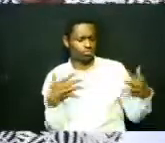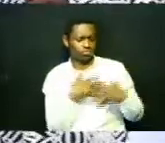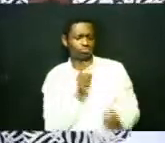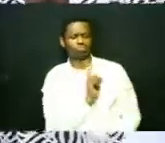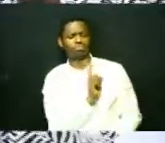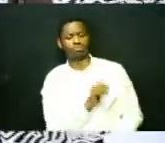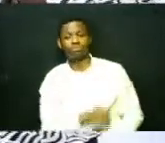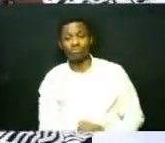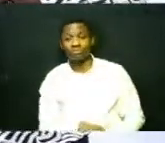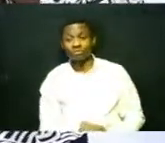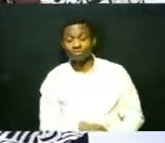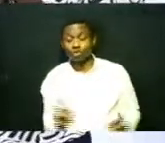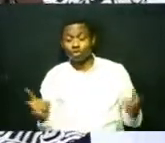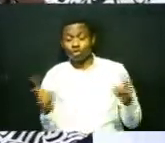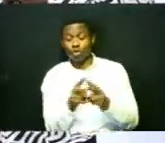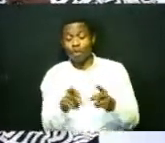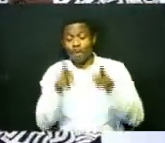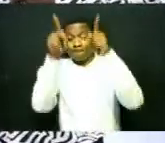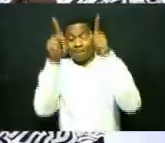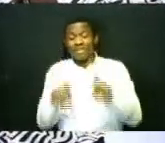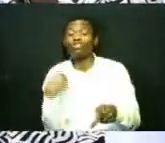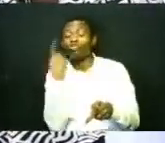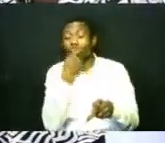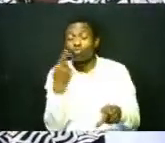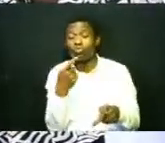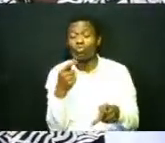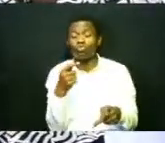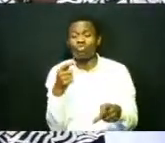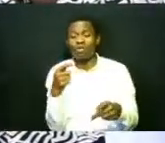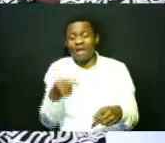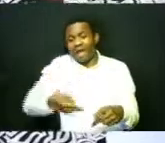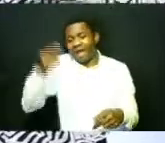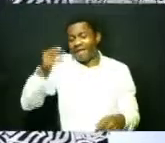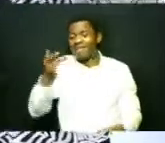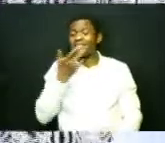who is highly favored does not entertain any